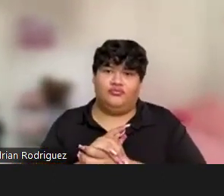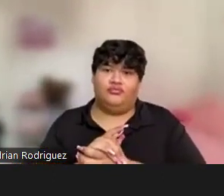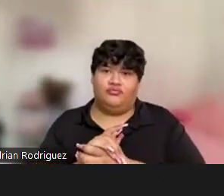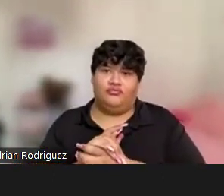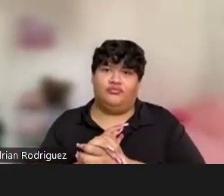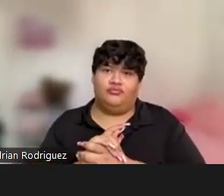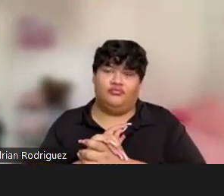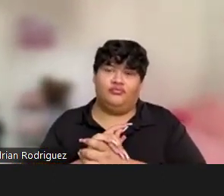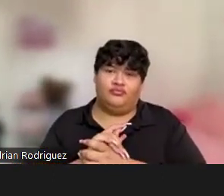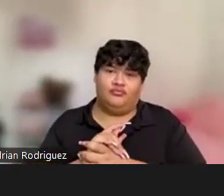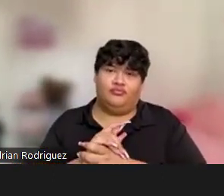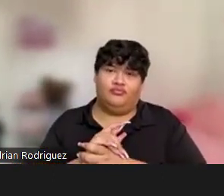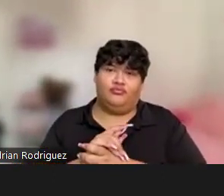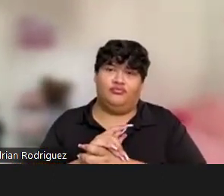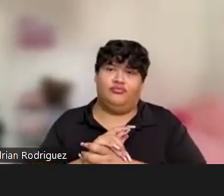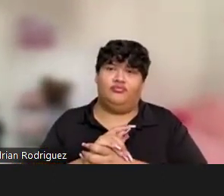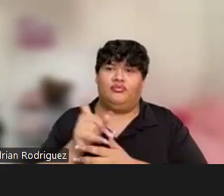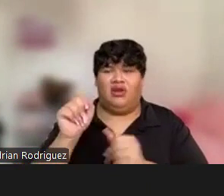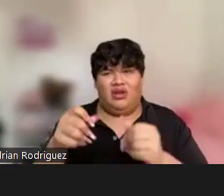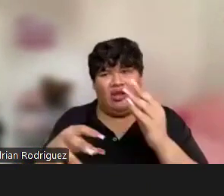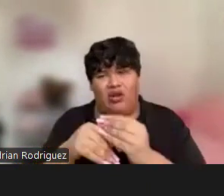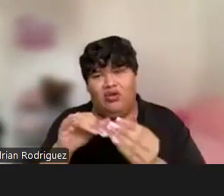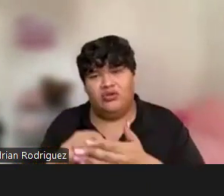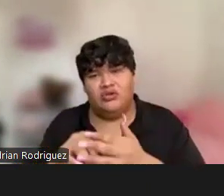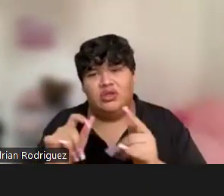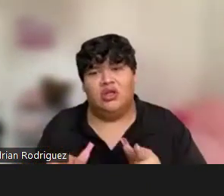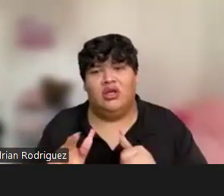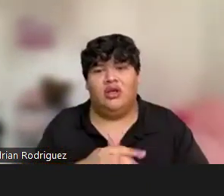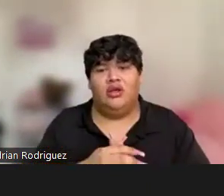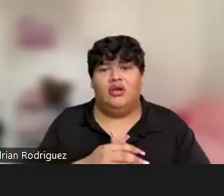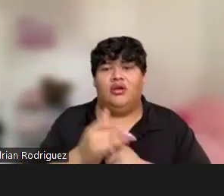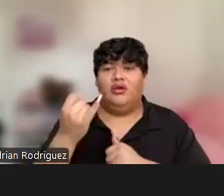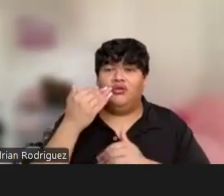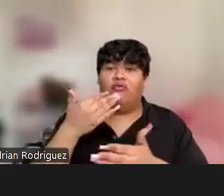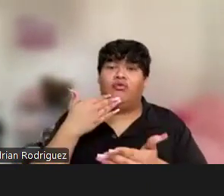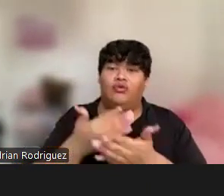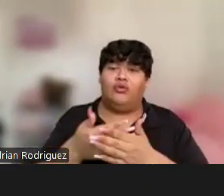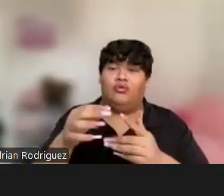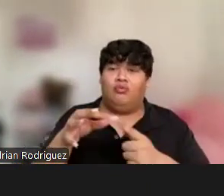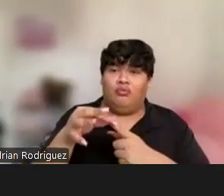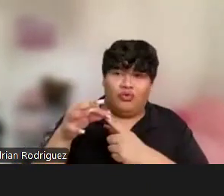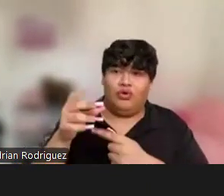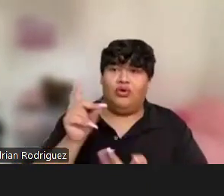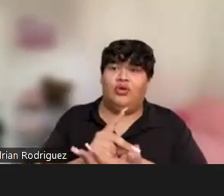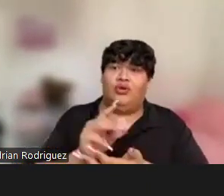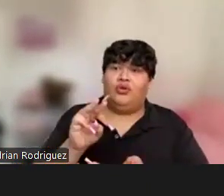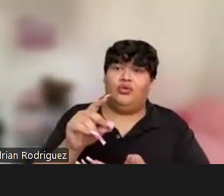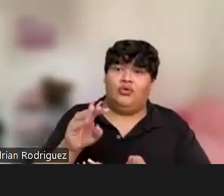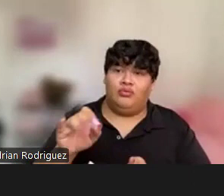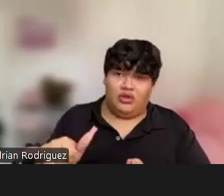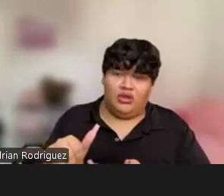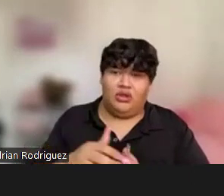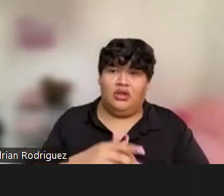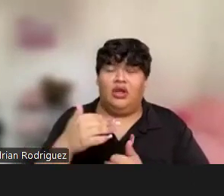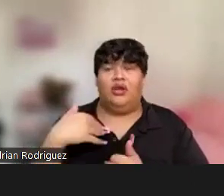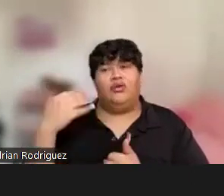Can I add on to that? Because you brought up a good point, Dr. Mobley. I know some